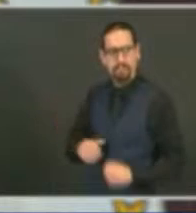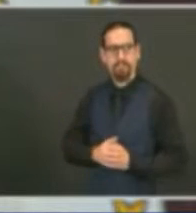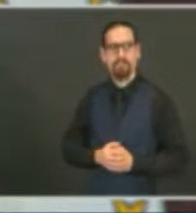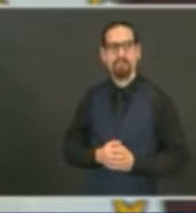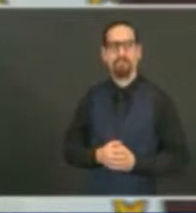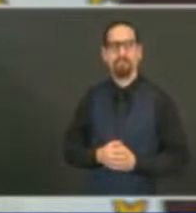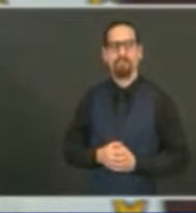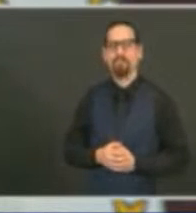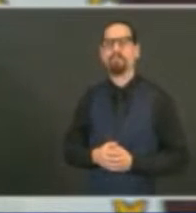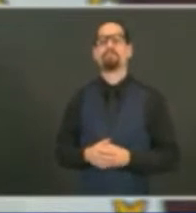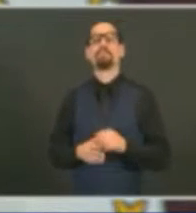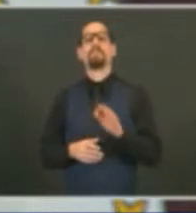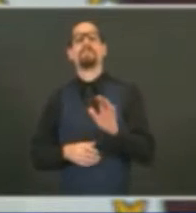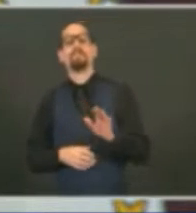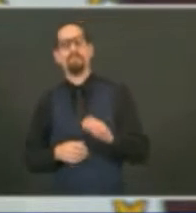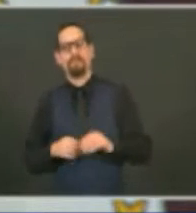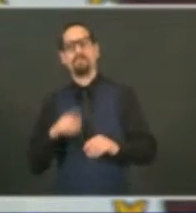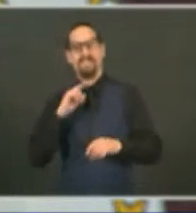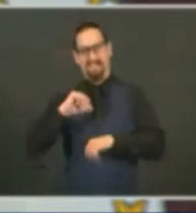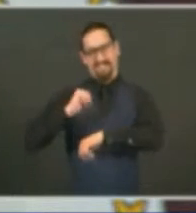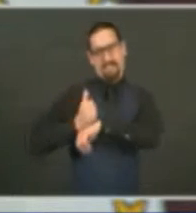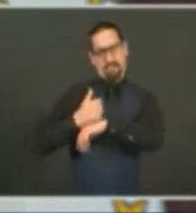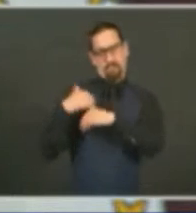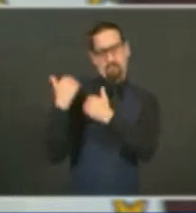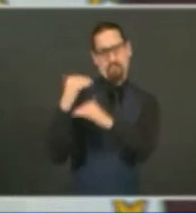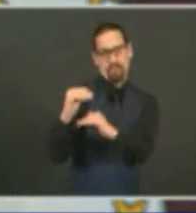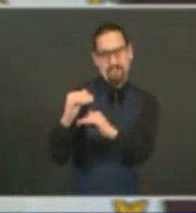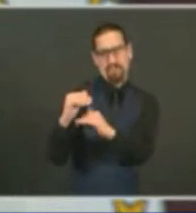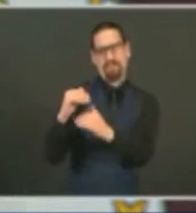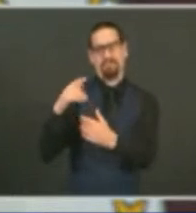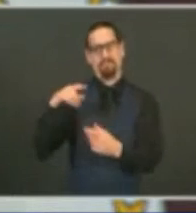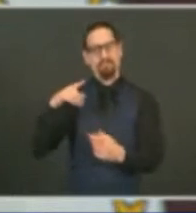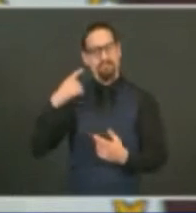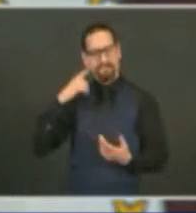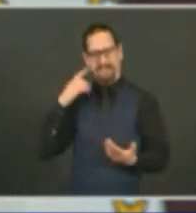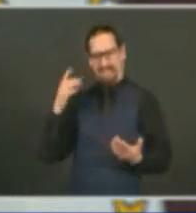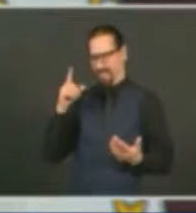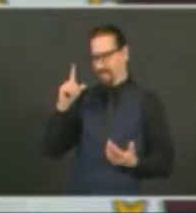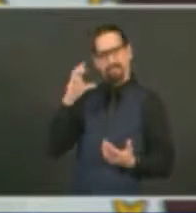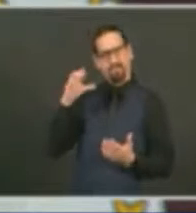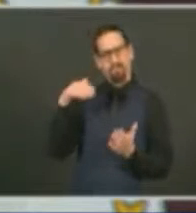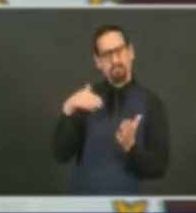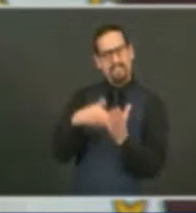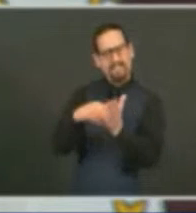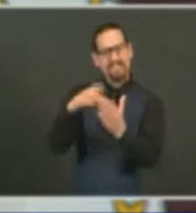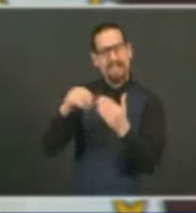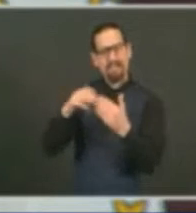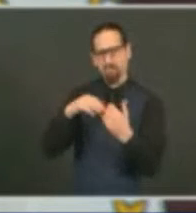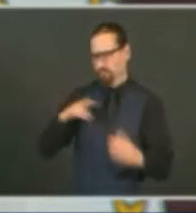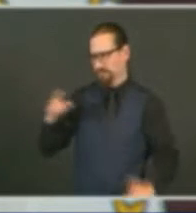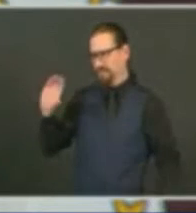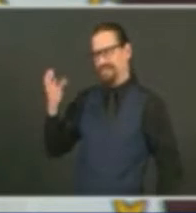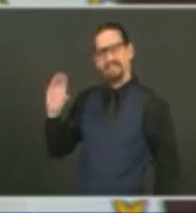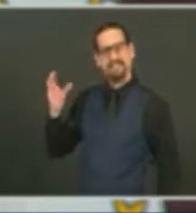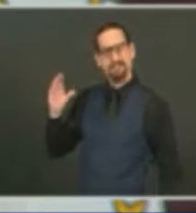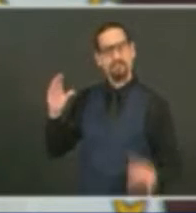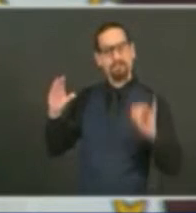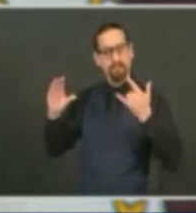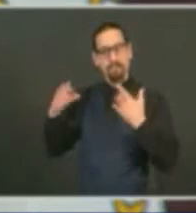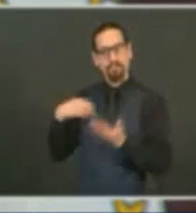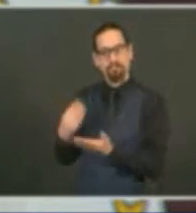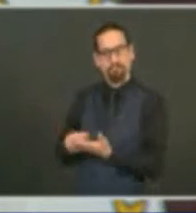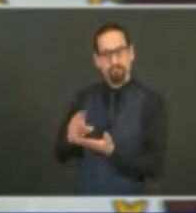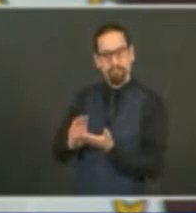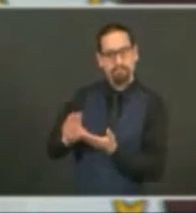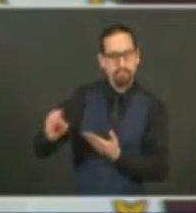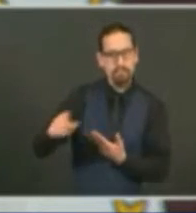door to compensate for lost revenue in this 2-week period. So Brian, what do I say to gym owners? I say, follow the law. It is a law